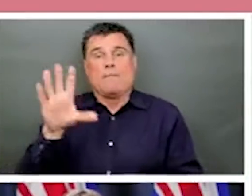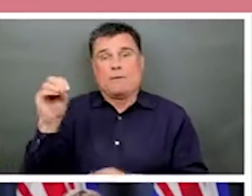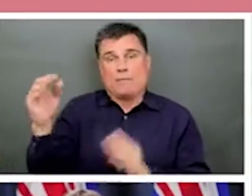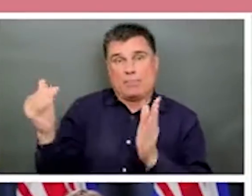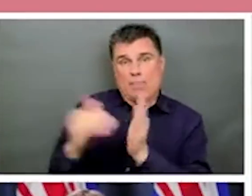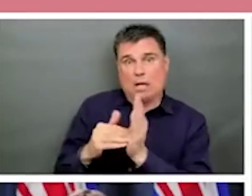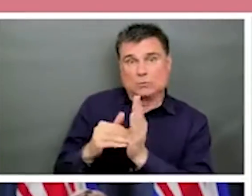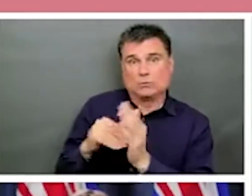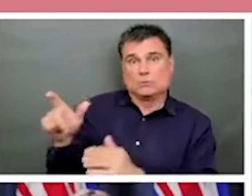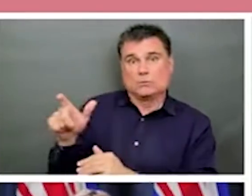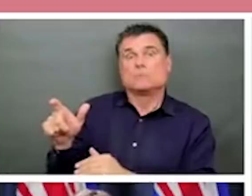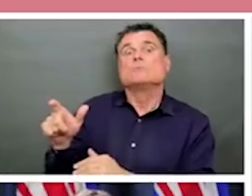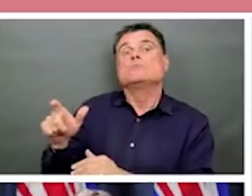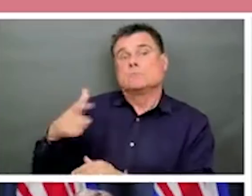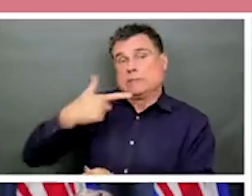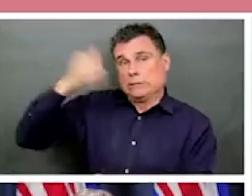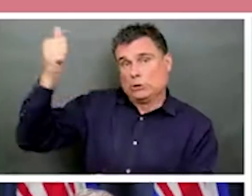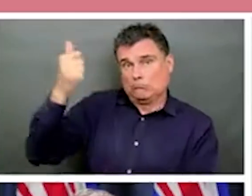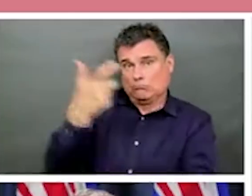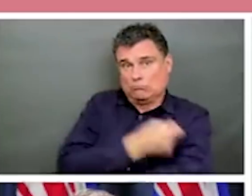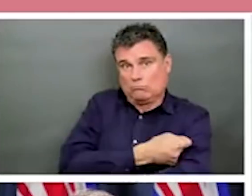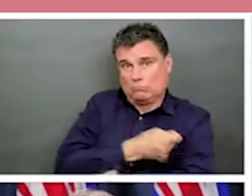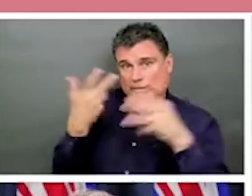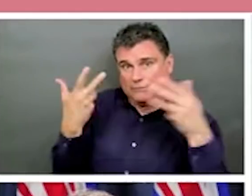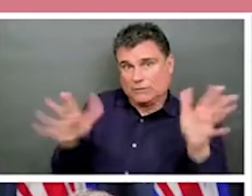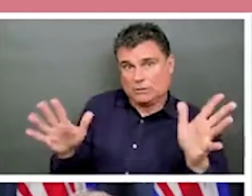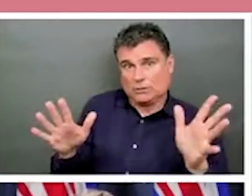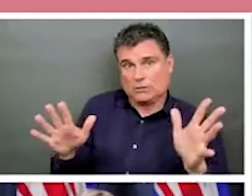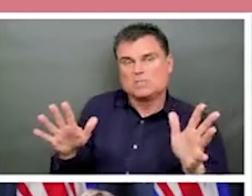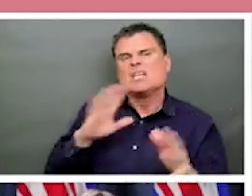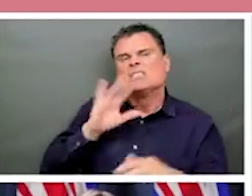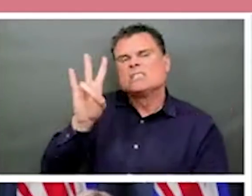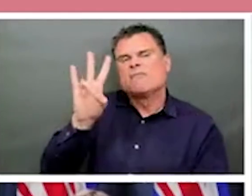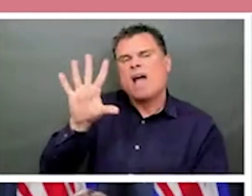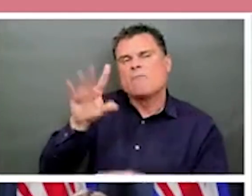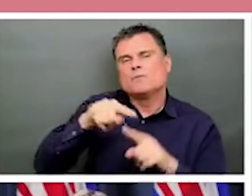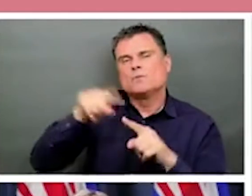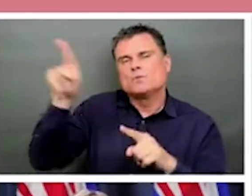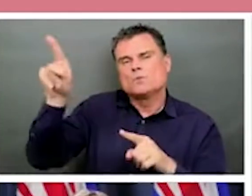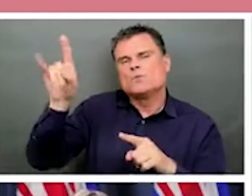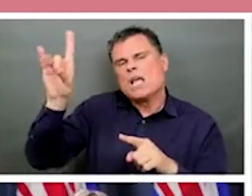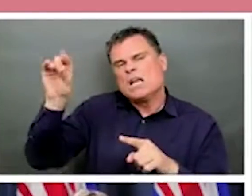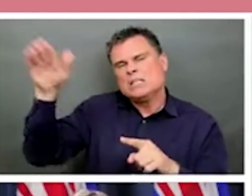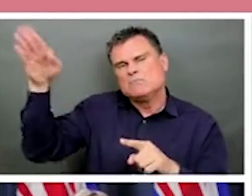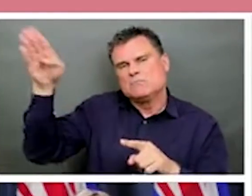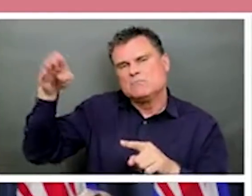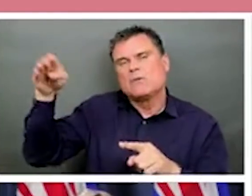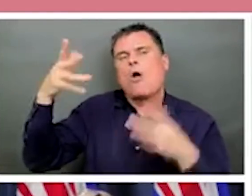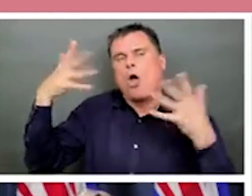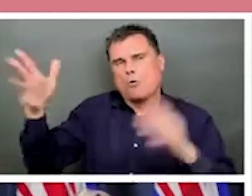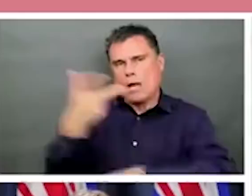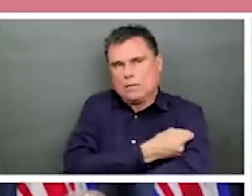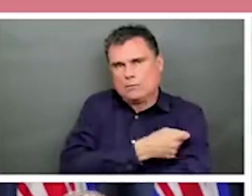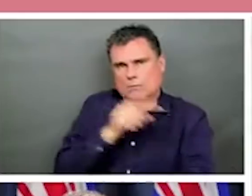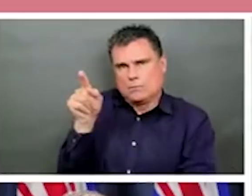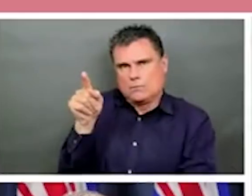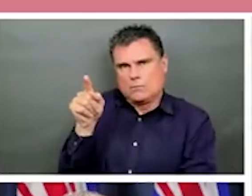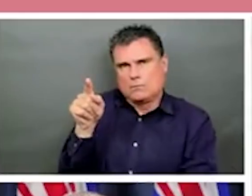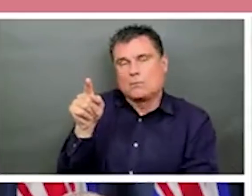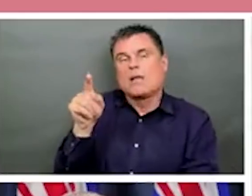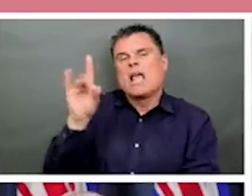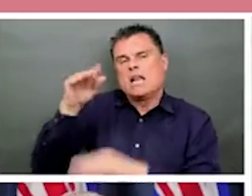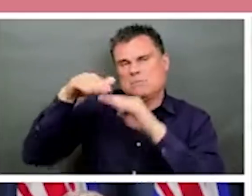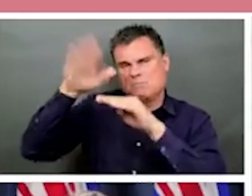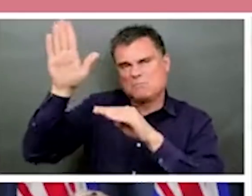the older age group in the 70s, 75 to 79, and some of them will already have been vaccinated in the 80-year-old age